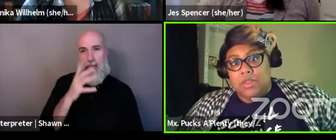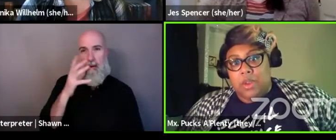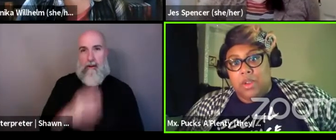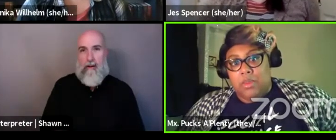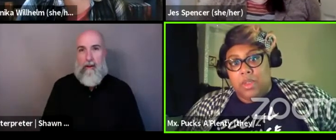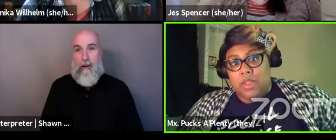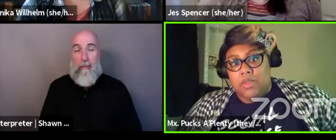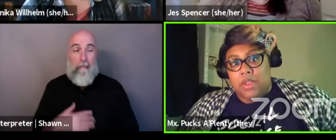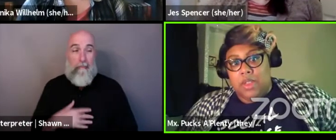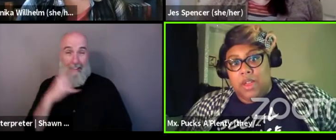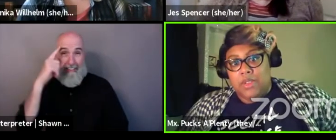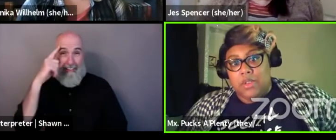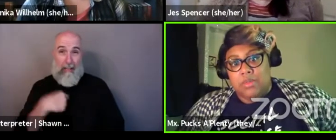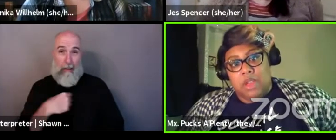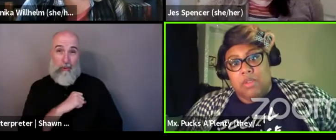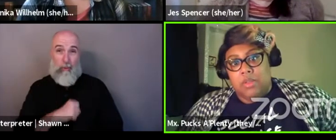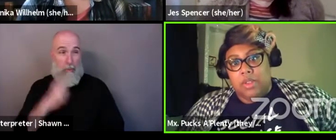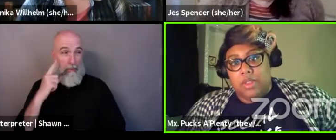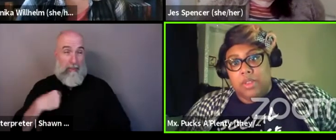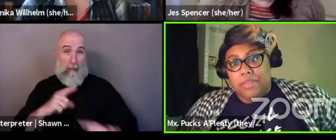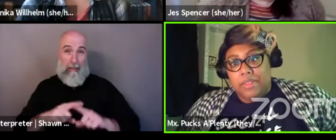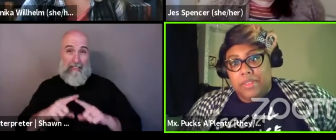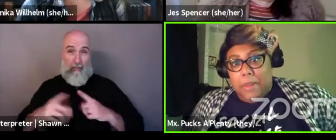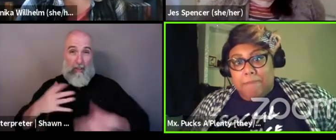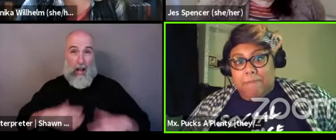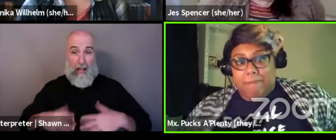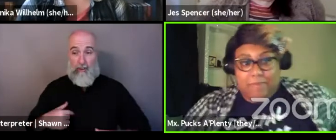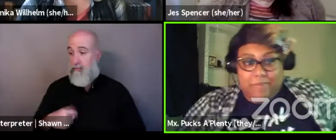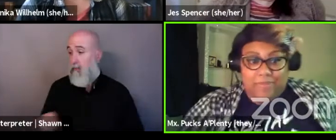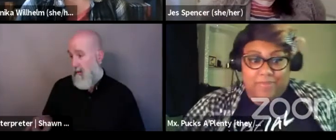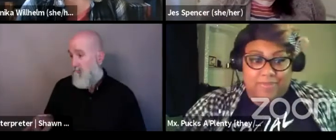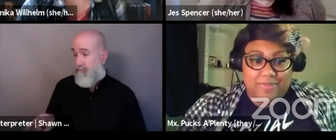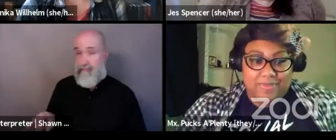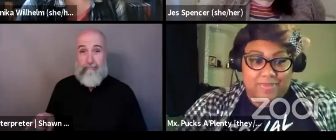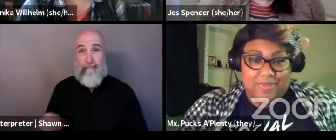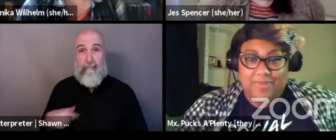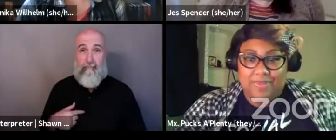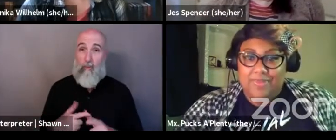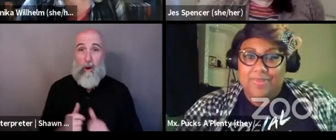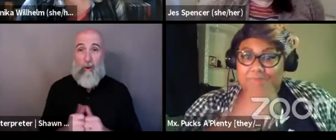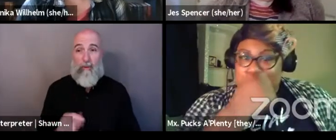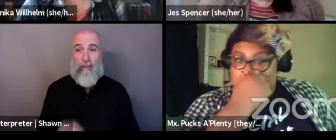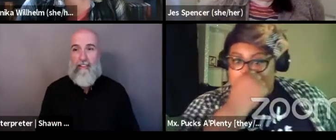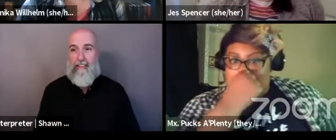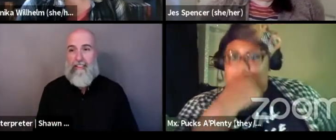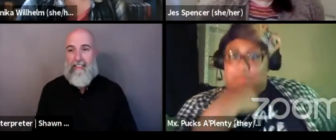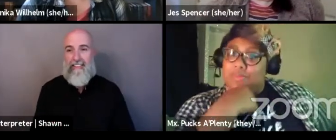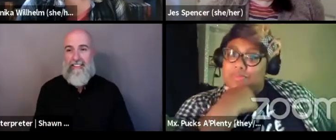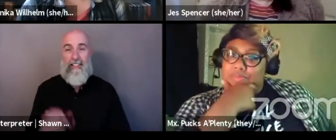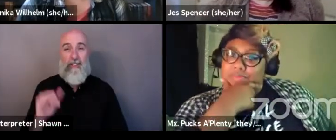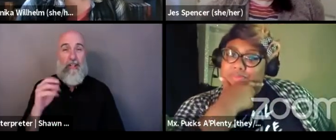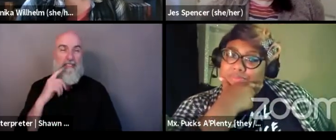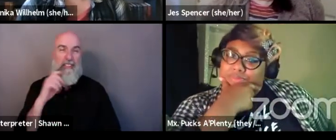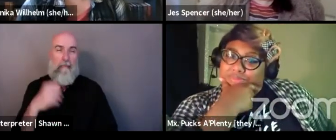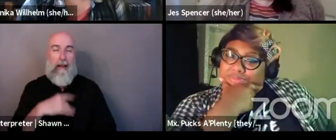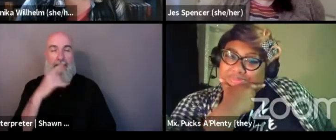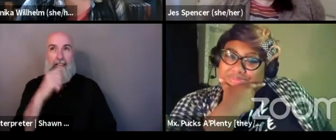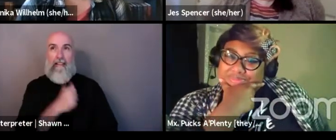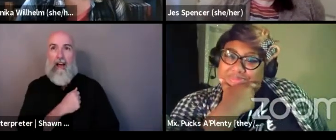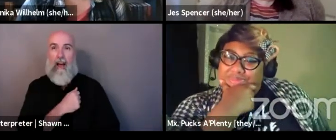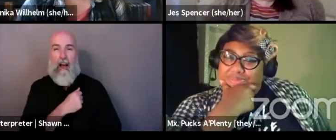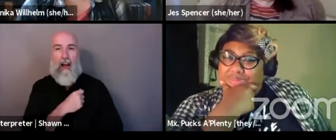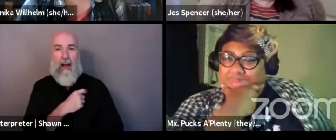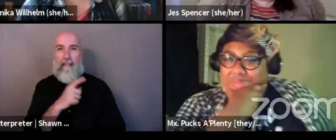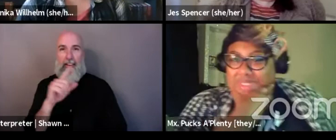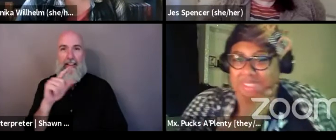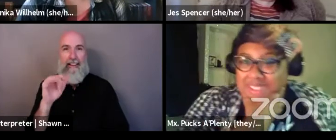I'm a superhero because of all the costumes. I run with it. Yeah, my kids love the amount of glitter. I realize I didn't